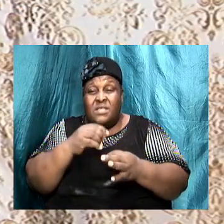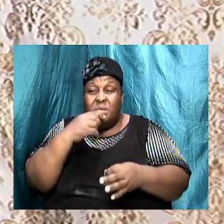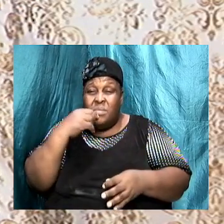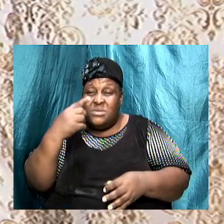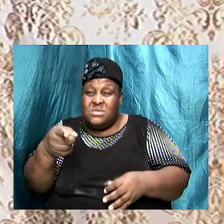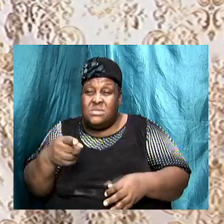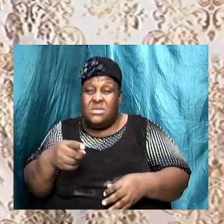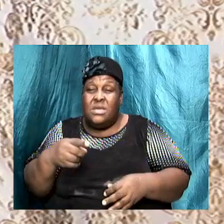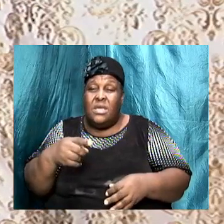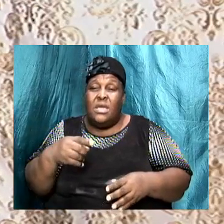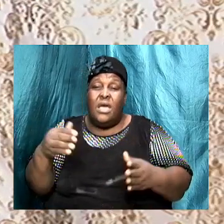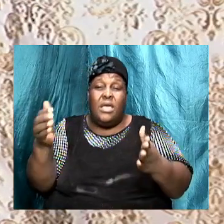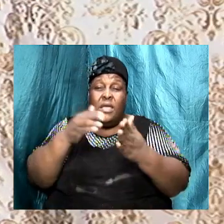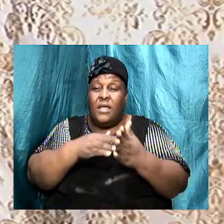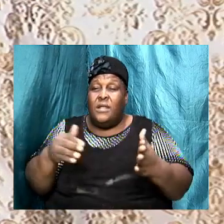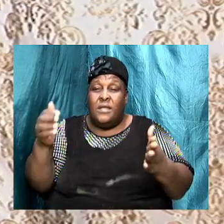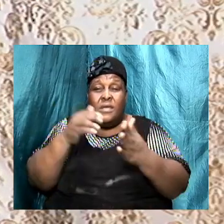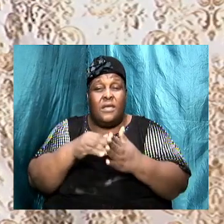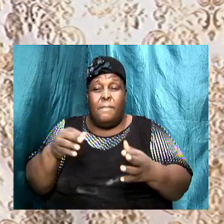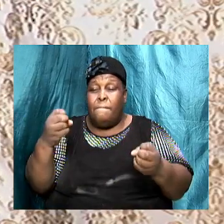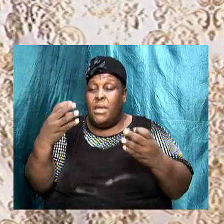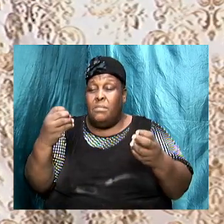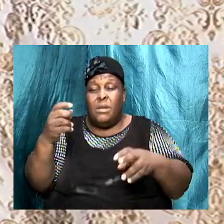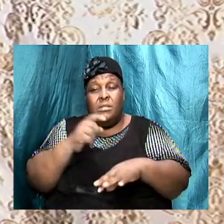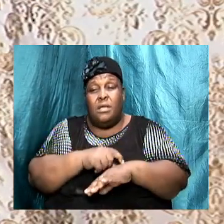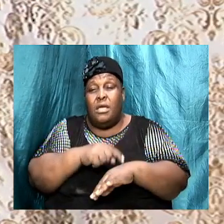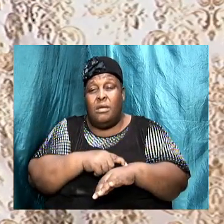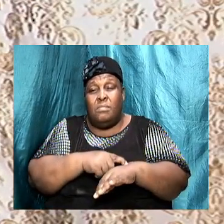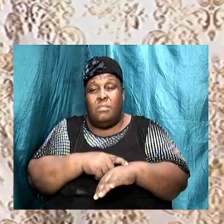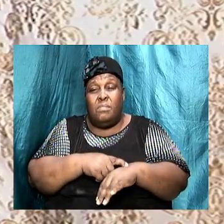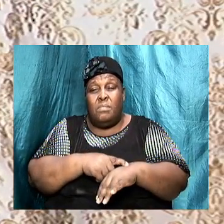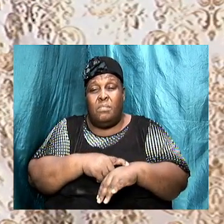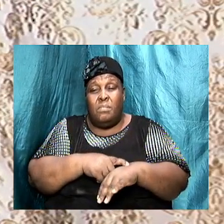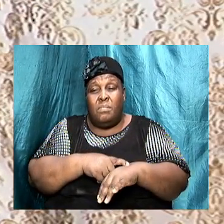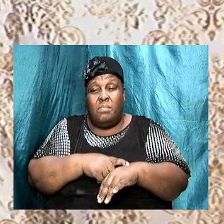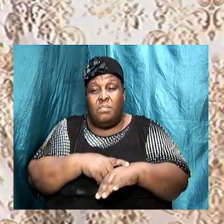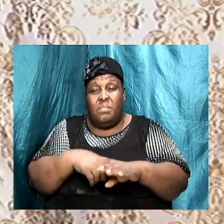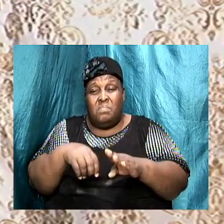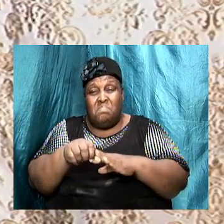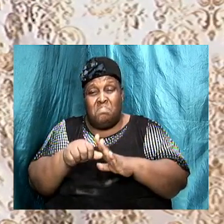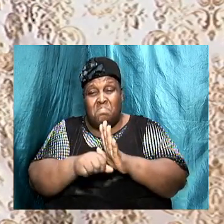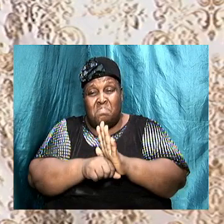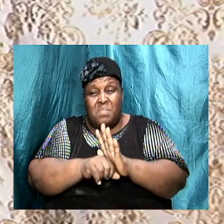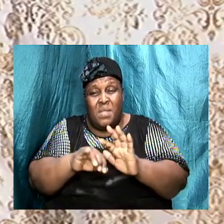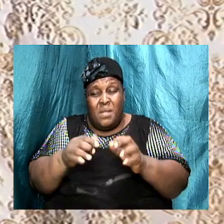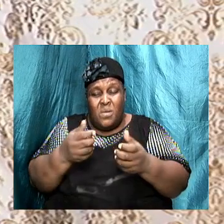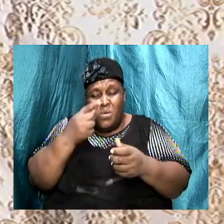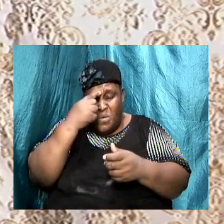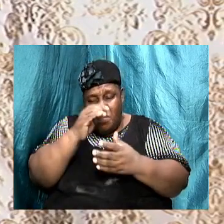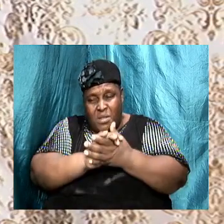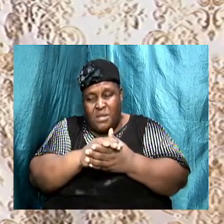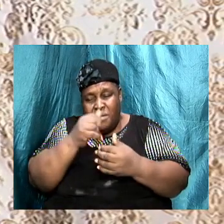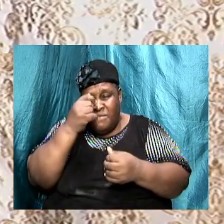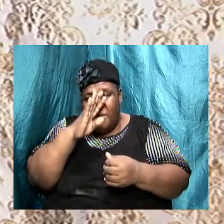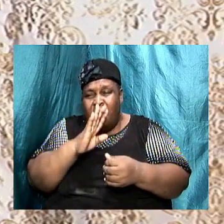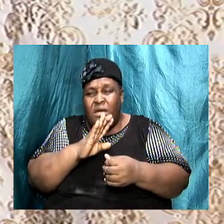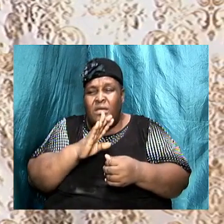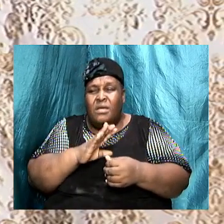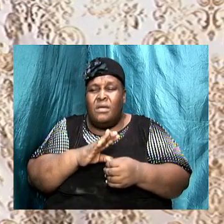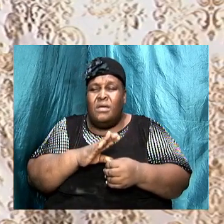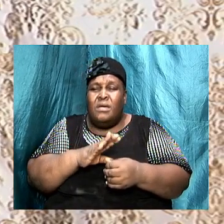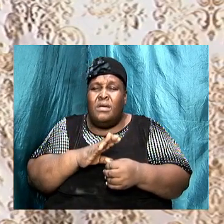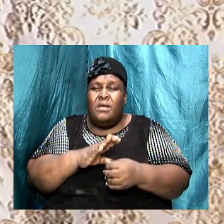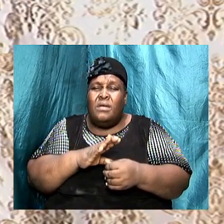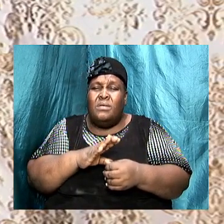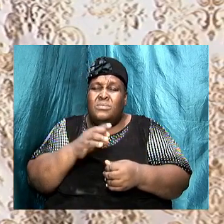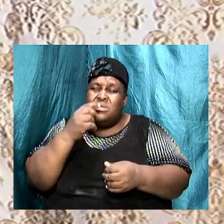But yet still the scripture that we read mentioned the patriarchs, and they mentioned how they believed God, and it was imputed unto